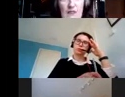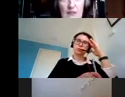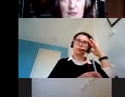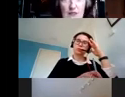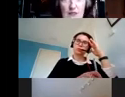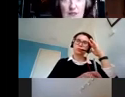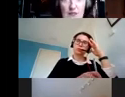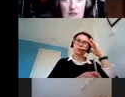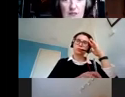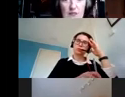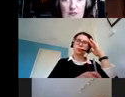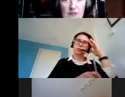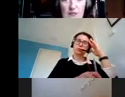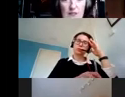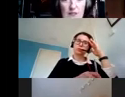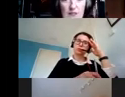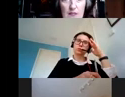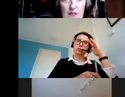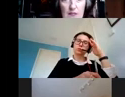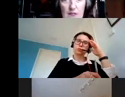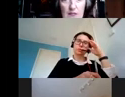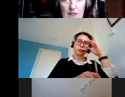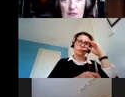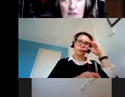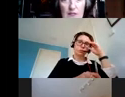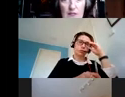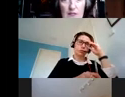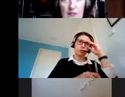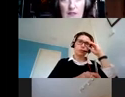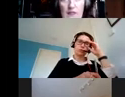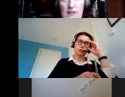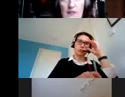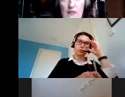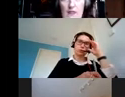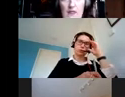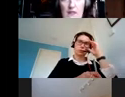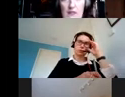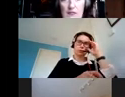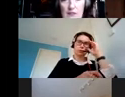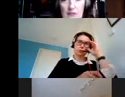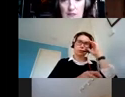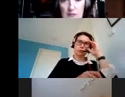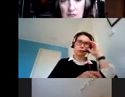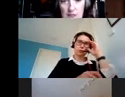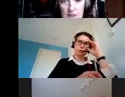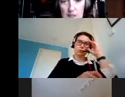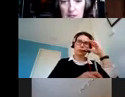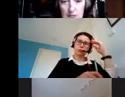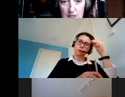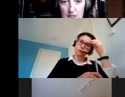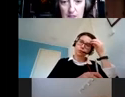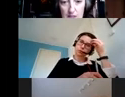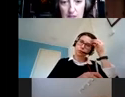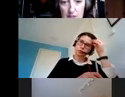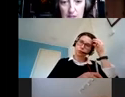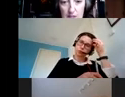the adoption in Italy in 2019 of the collective action civil liability schemes,